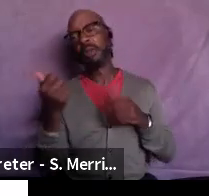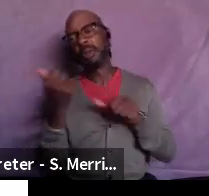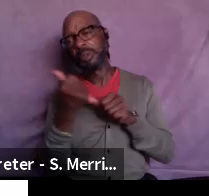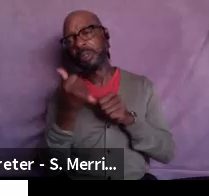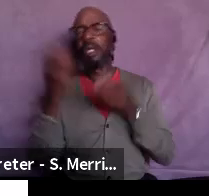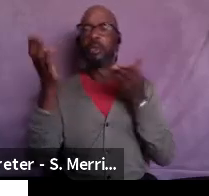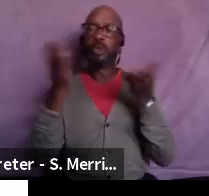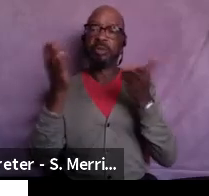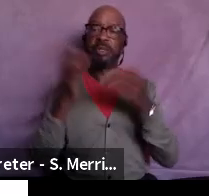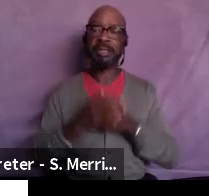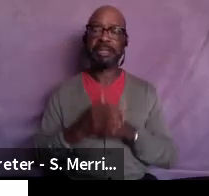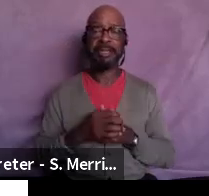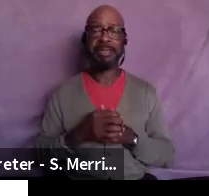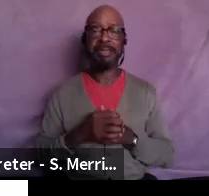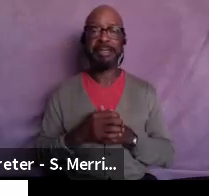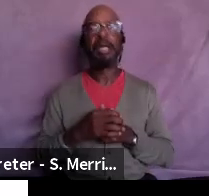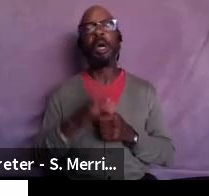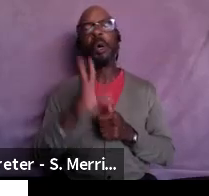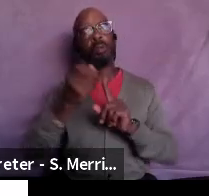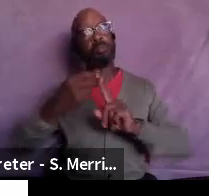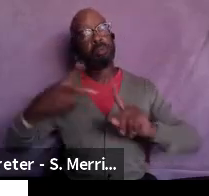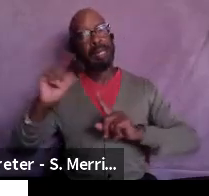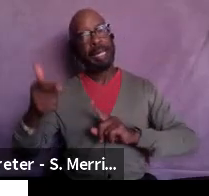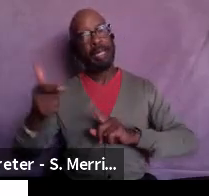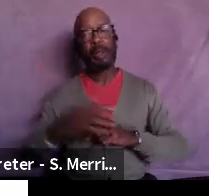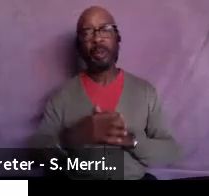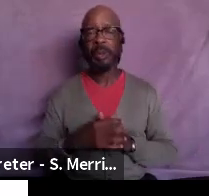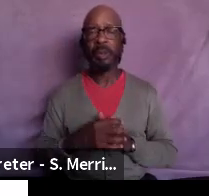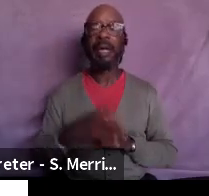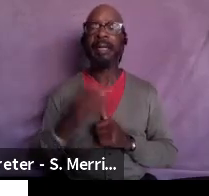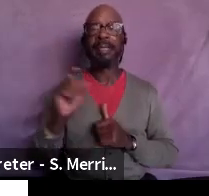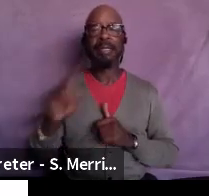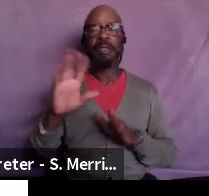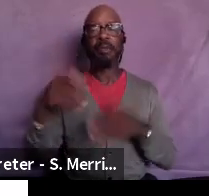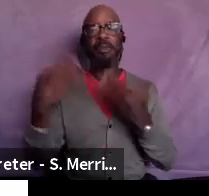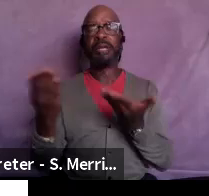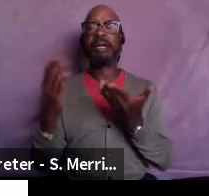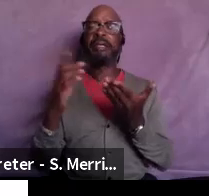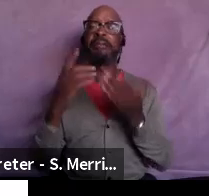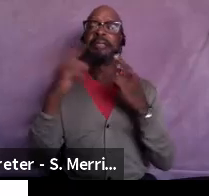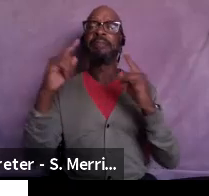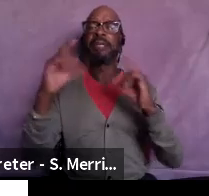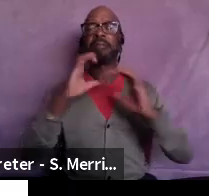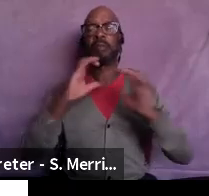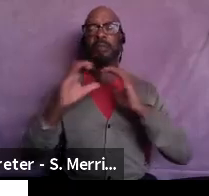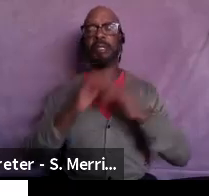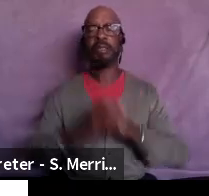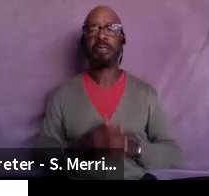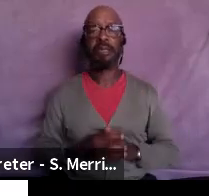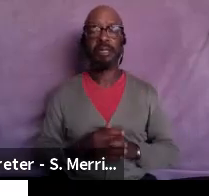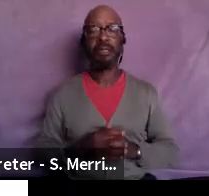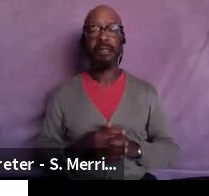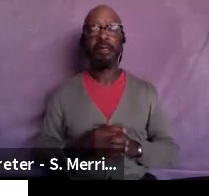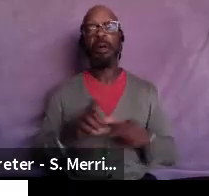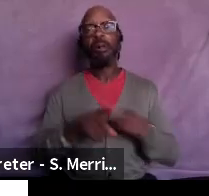talk a lot more about auxiliary aids and services and the need to provide effective communication. It also